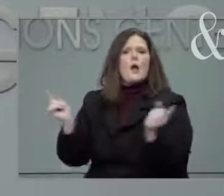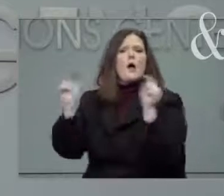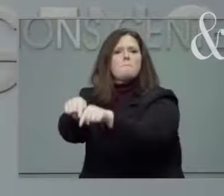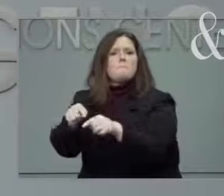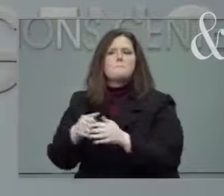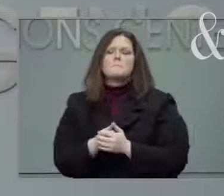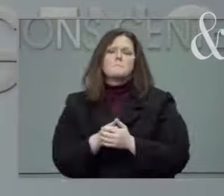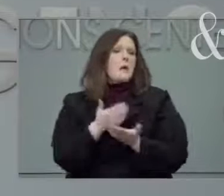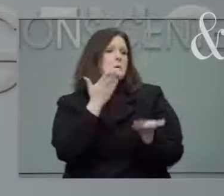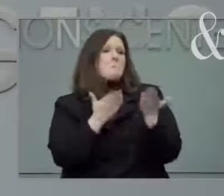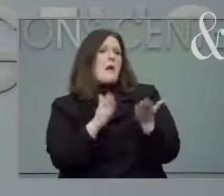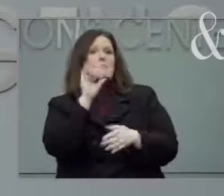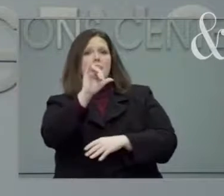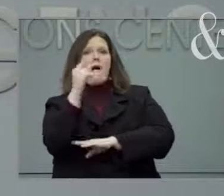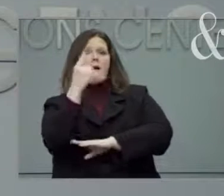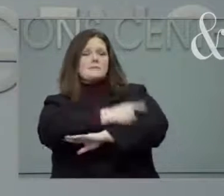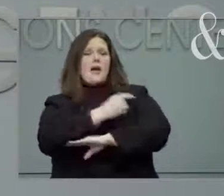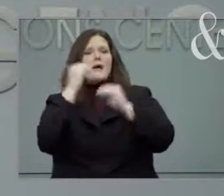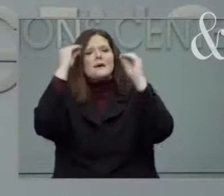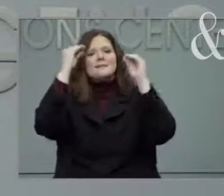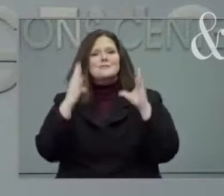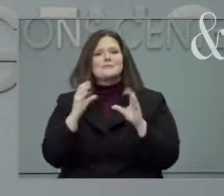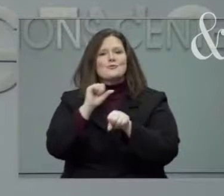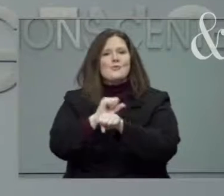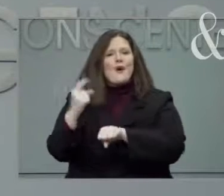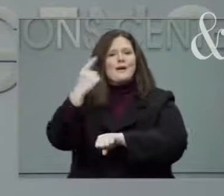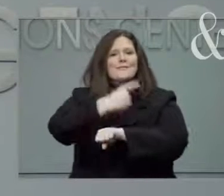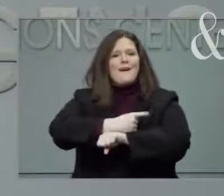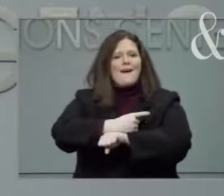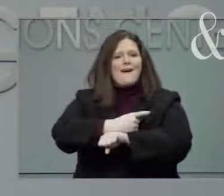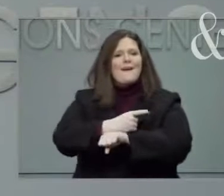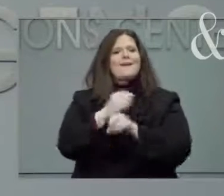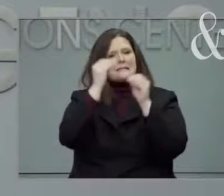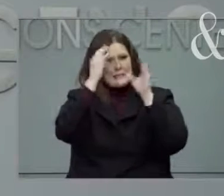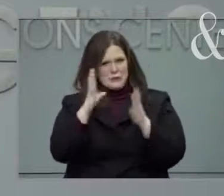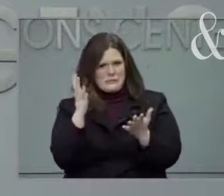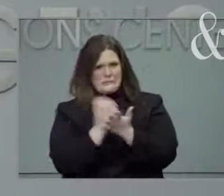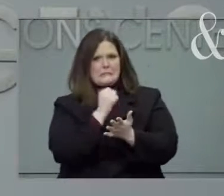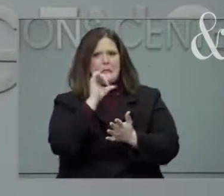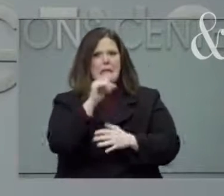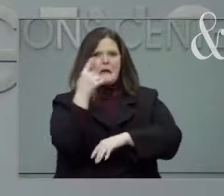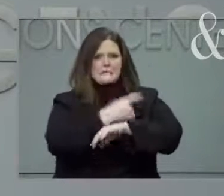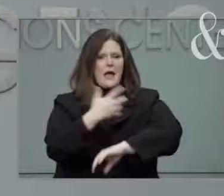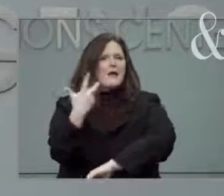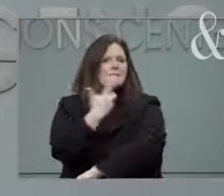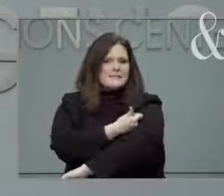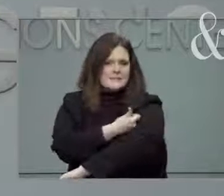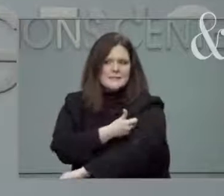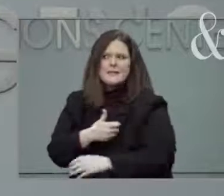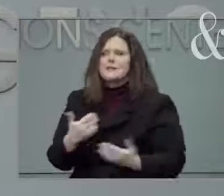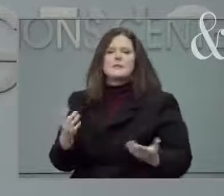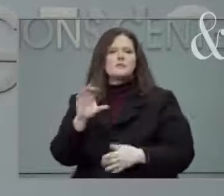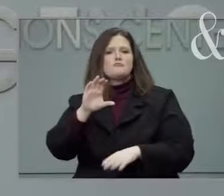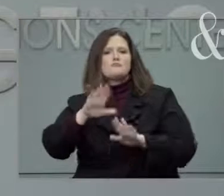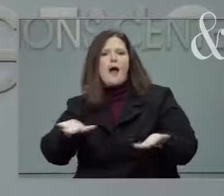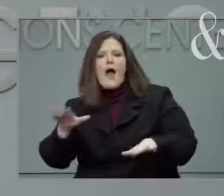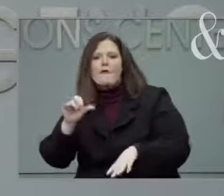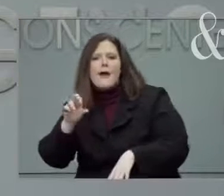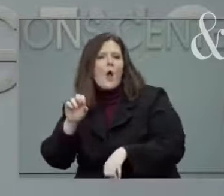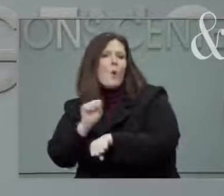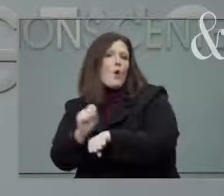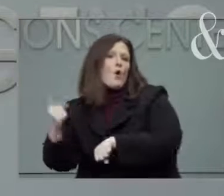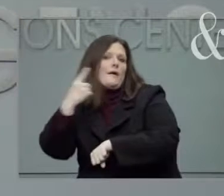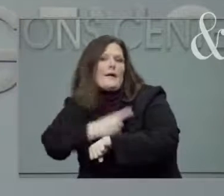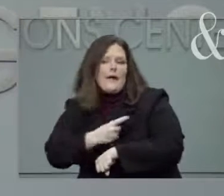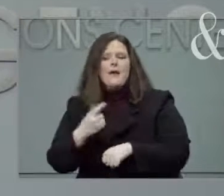day or a childcare worker day. And we want to make sure we're facilitating partnerships. I know we intend to make sure to, for example, use our